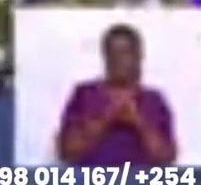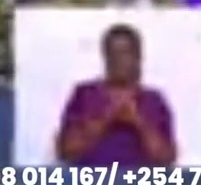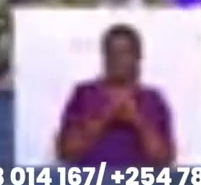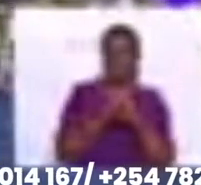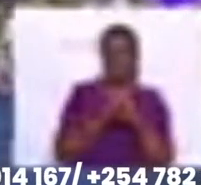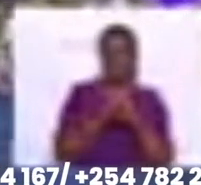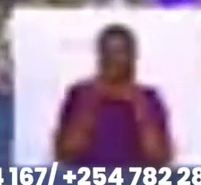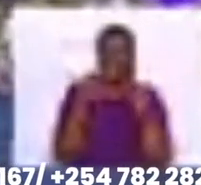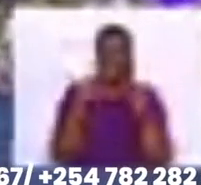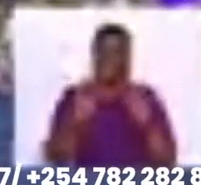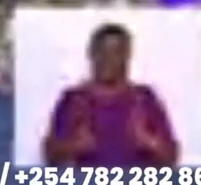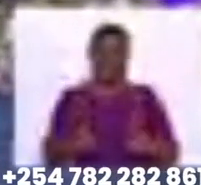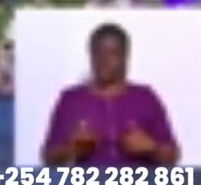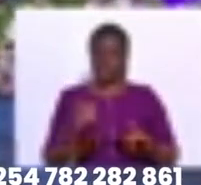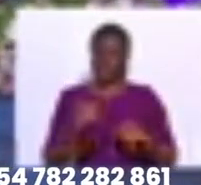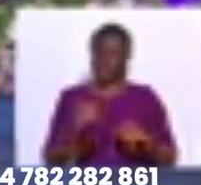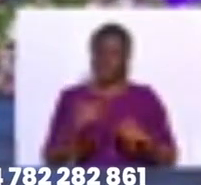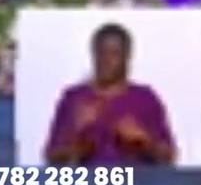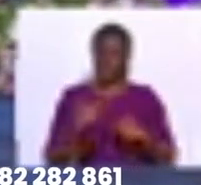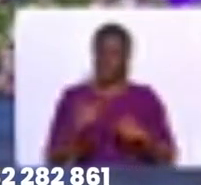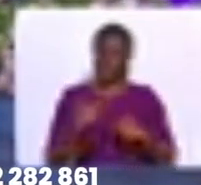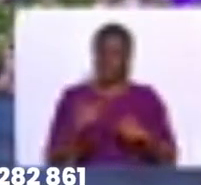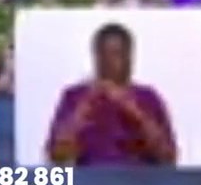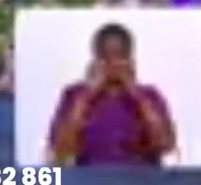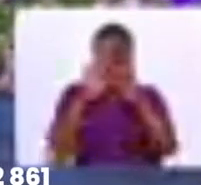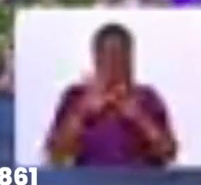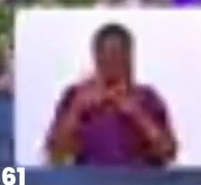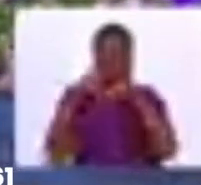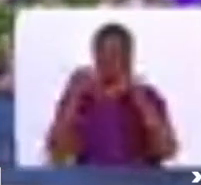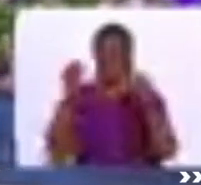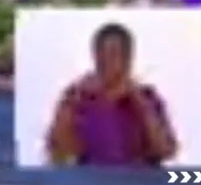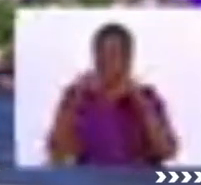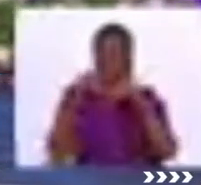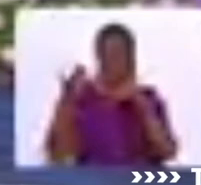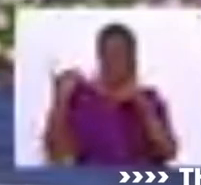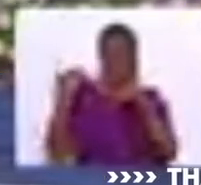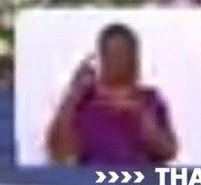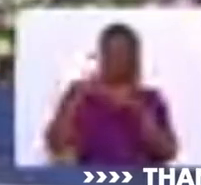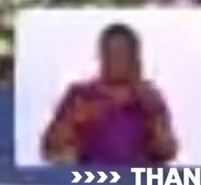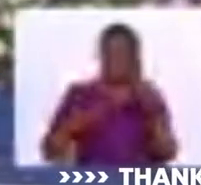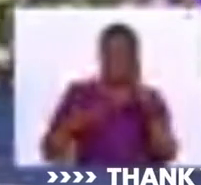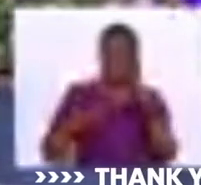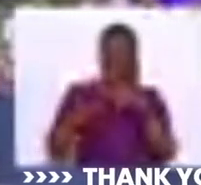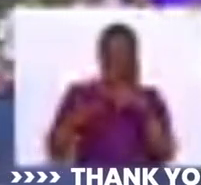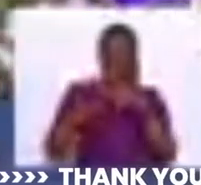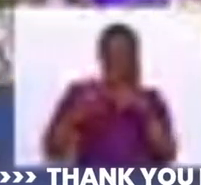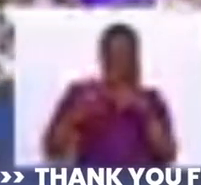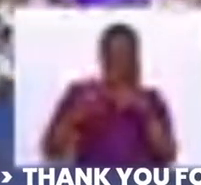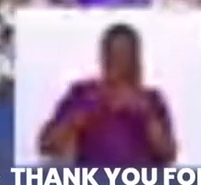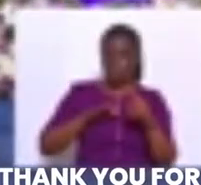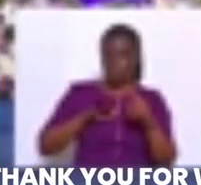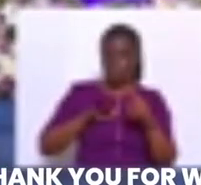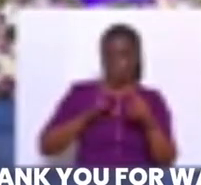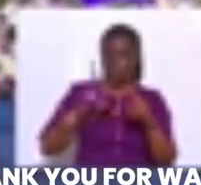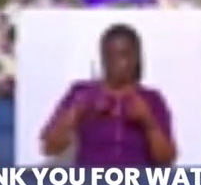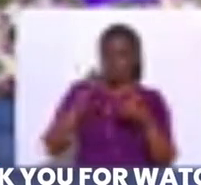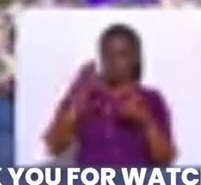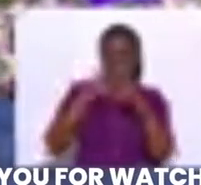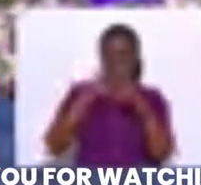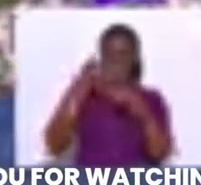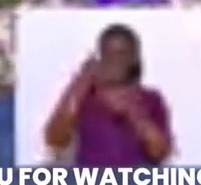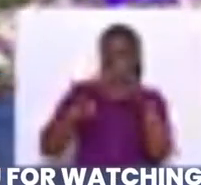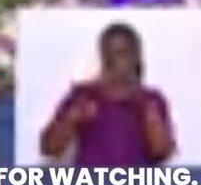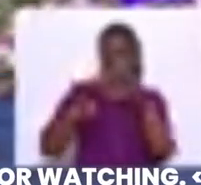I had a wonderful text only last year from a lady who 8 years ago came to me with a problem